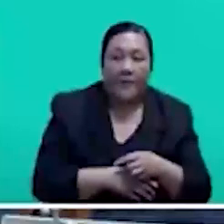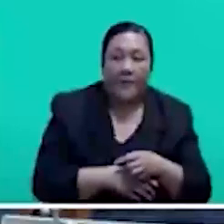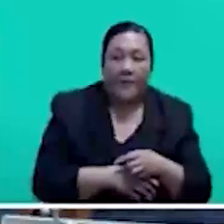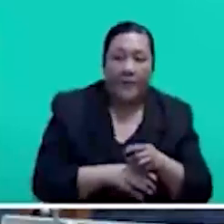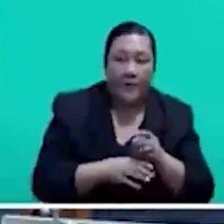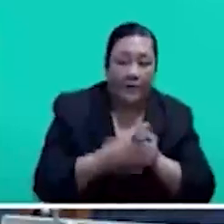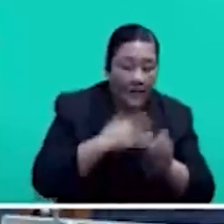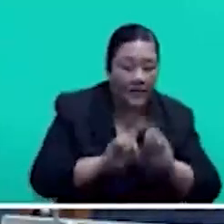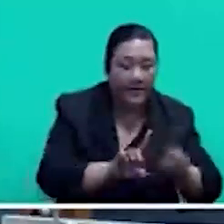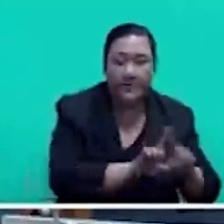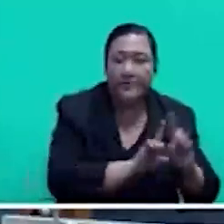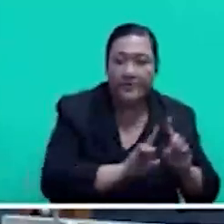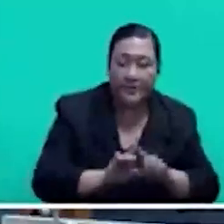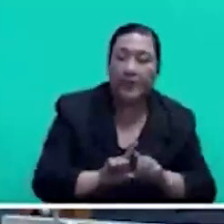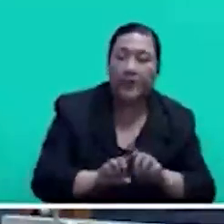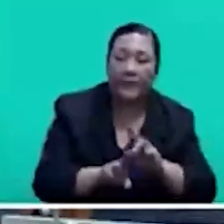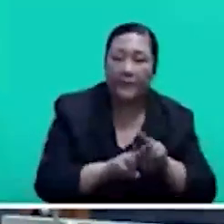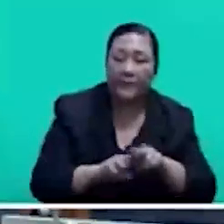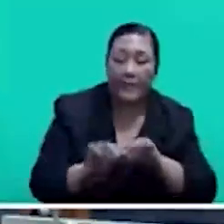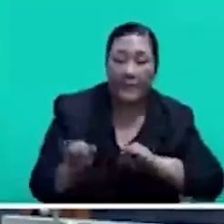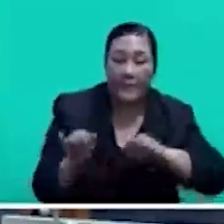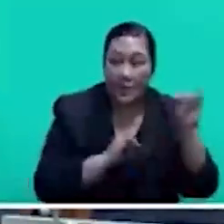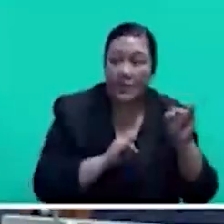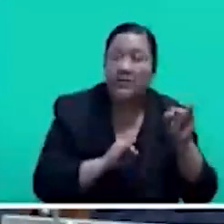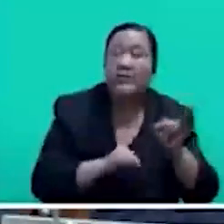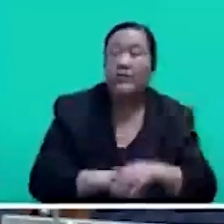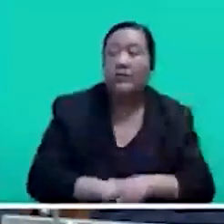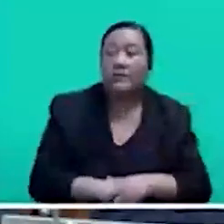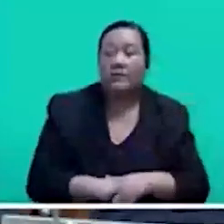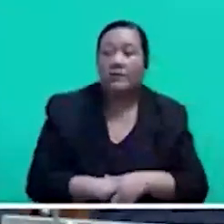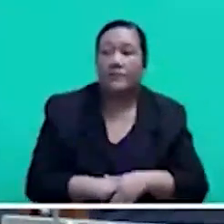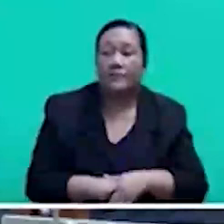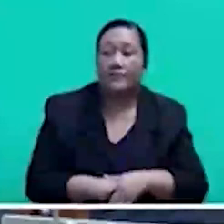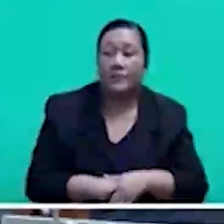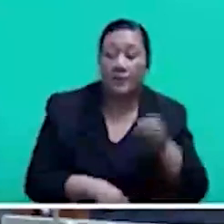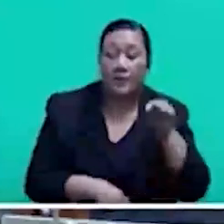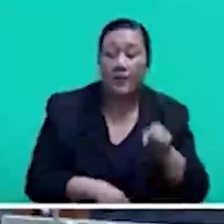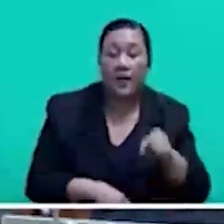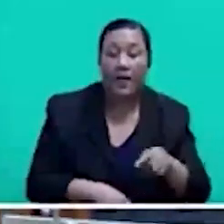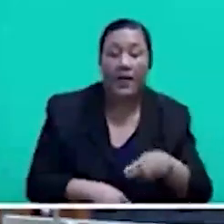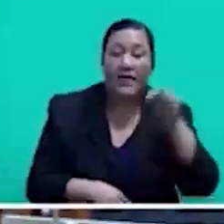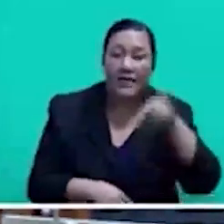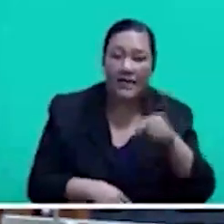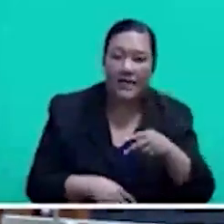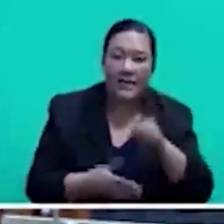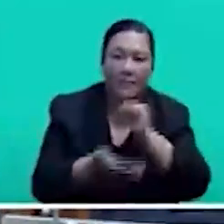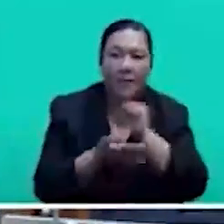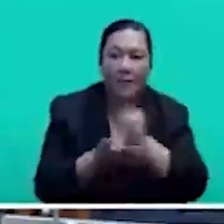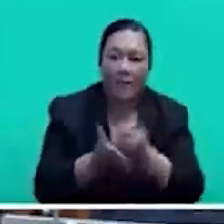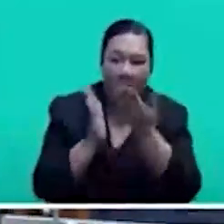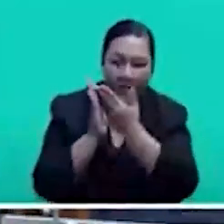strategic stance and consolidate the execution of the Ministry's mandated role, it requires the appropriate budgetary resources to the